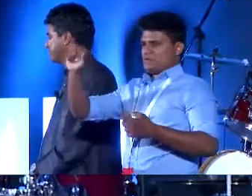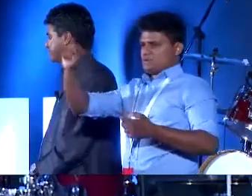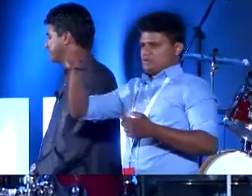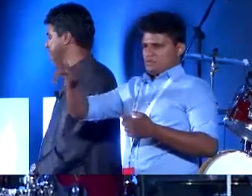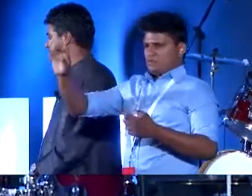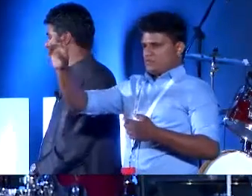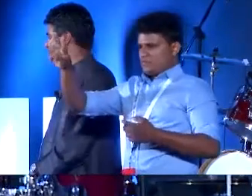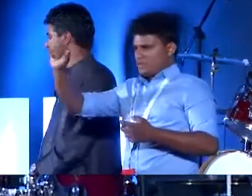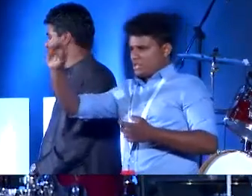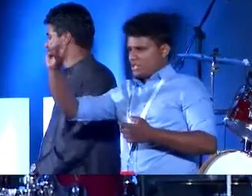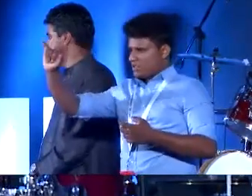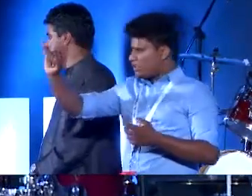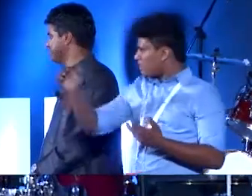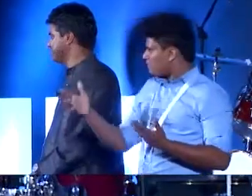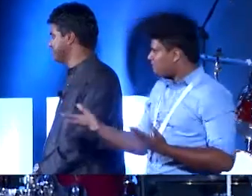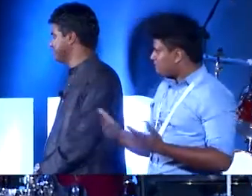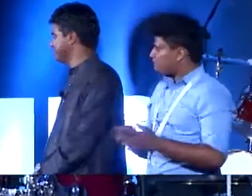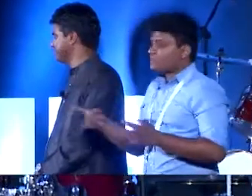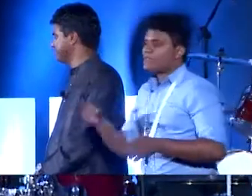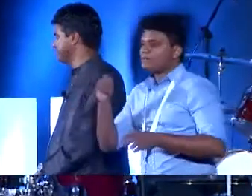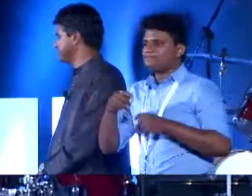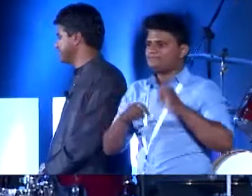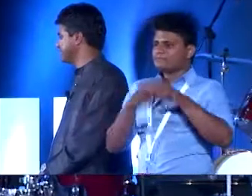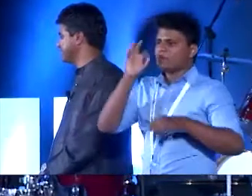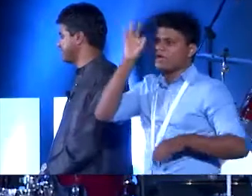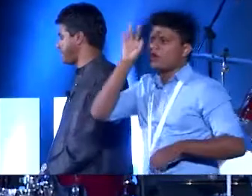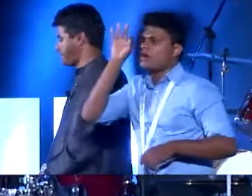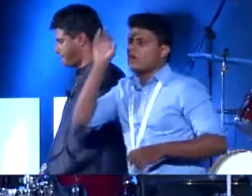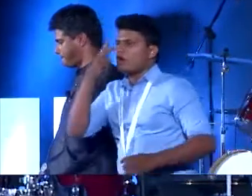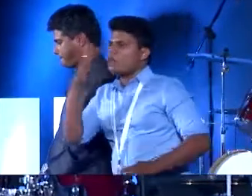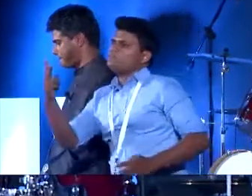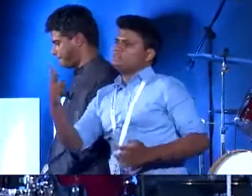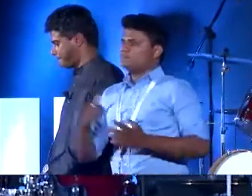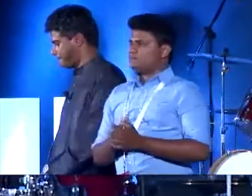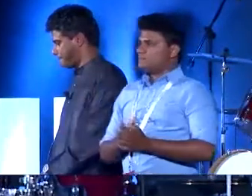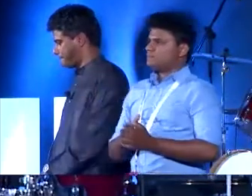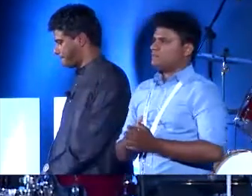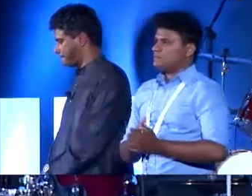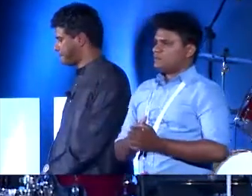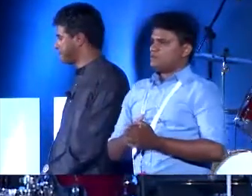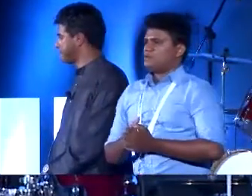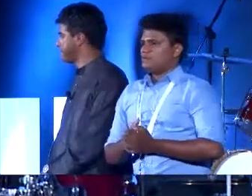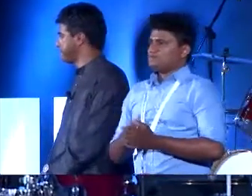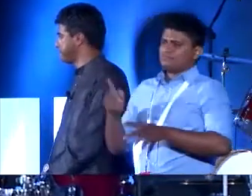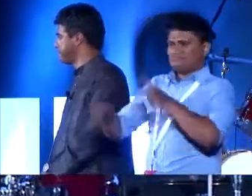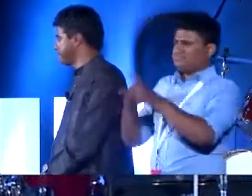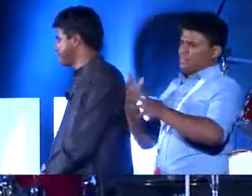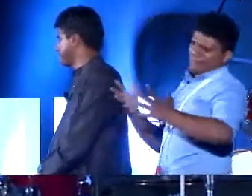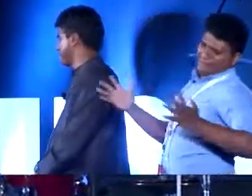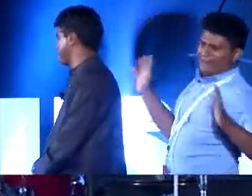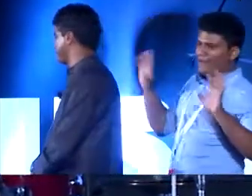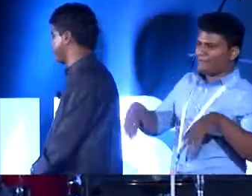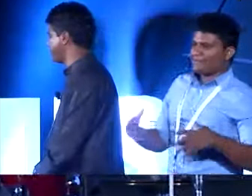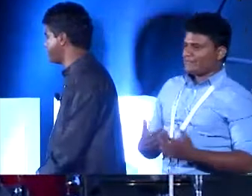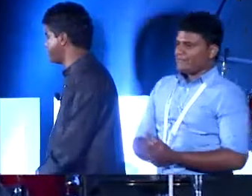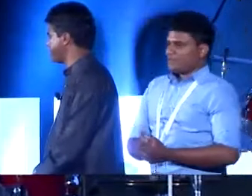Mr. Chaturvedi. He was watching a movie in a movie theater along with many people, and